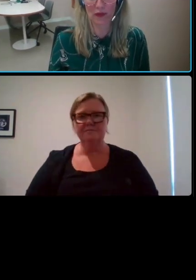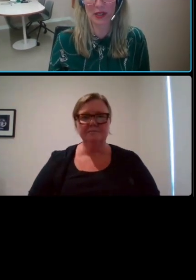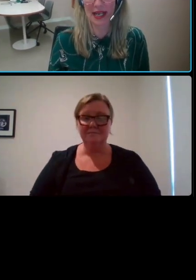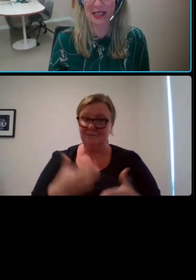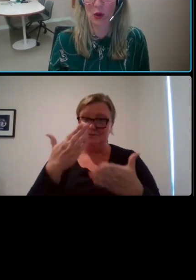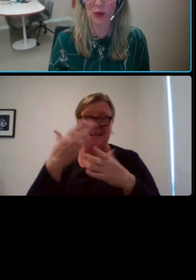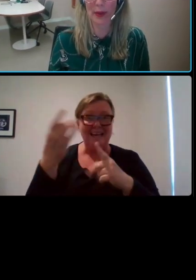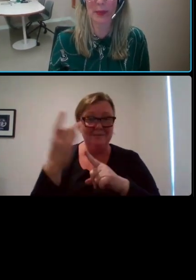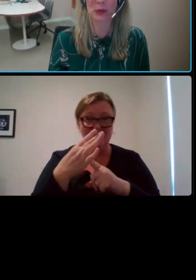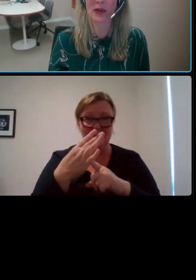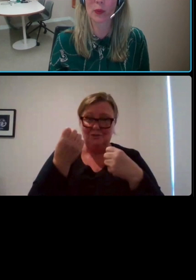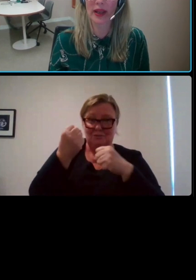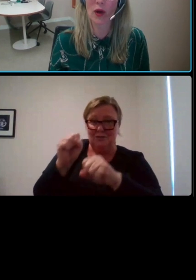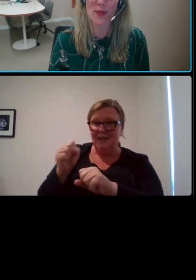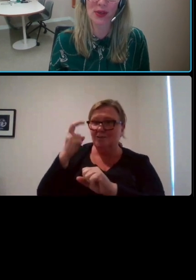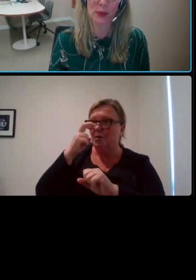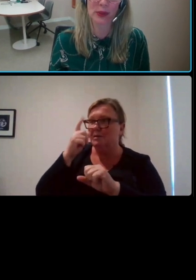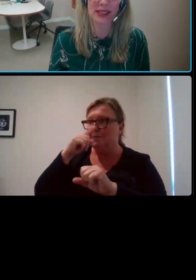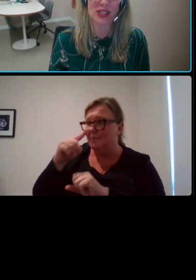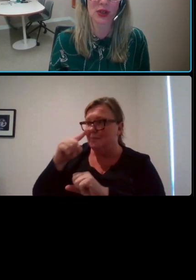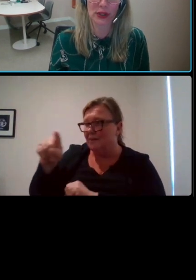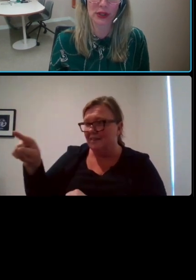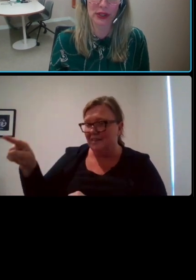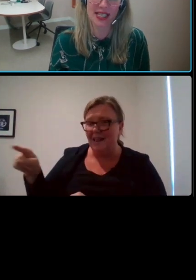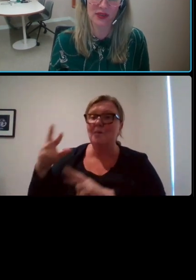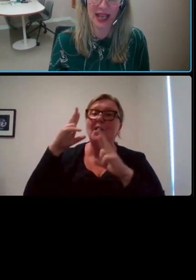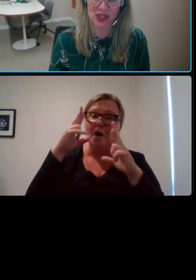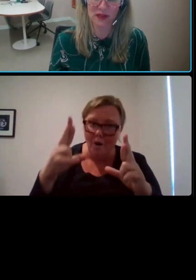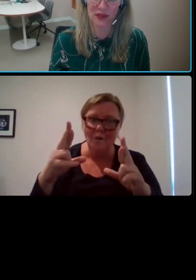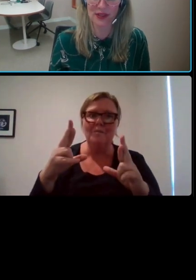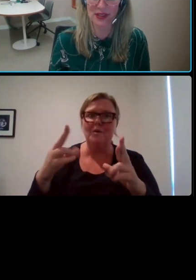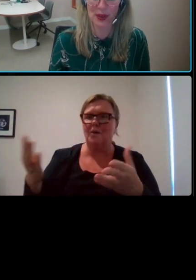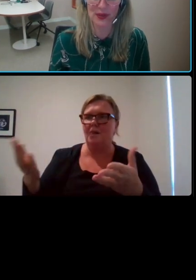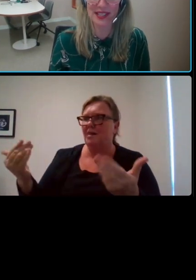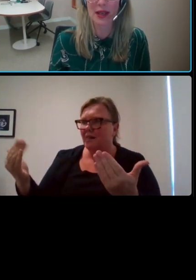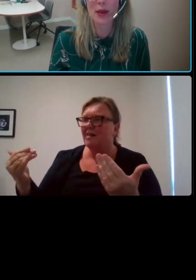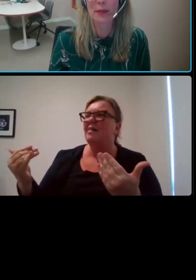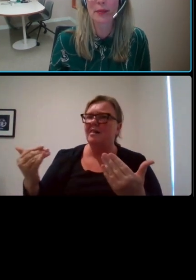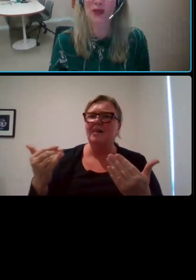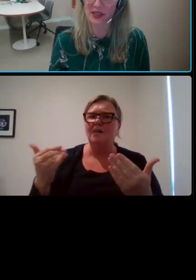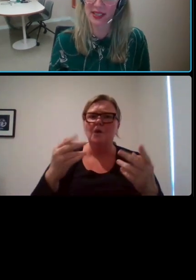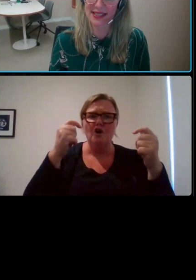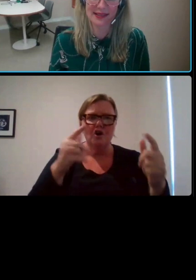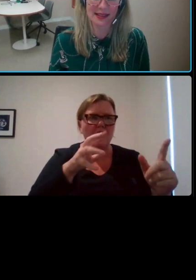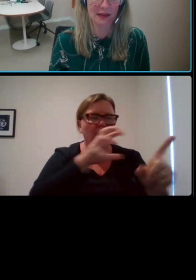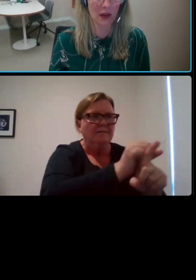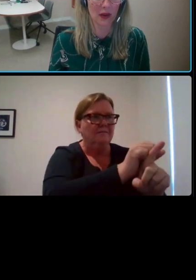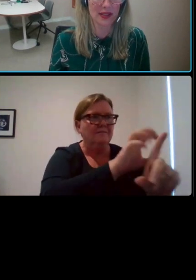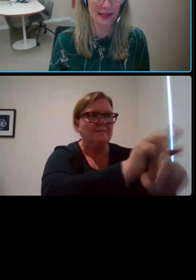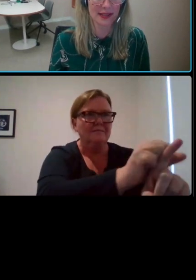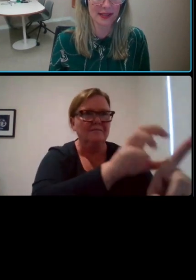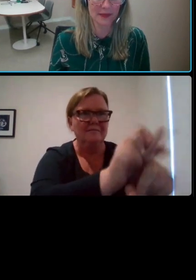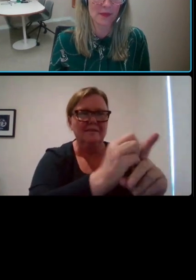really important for protecting older people, and we hope that it will lead to earlier identification of concerns before a serious